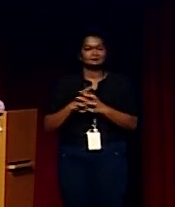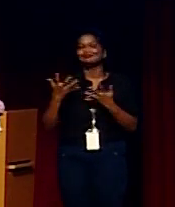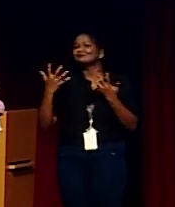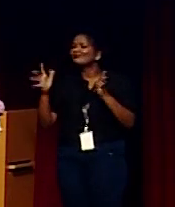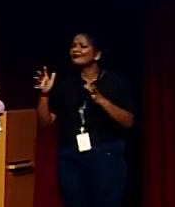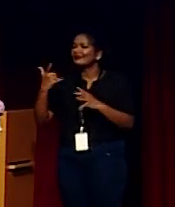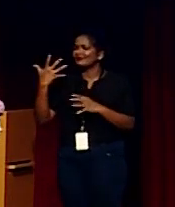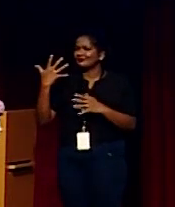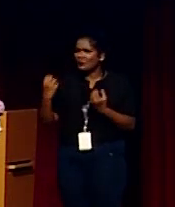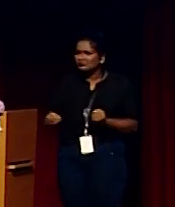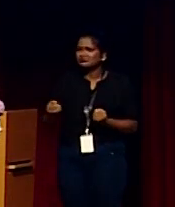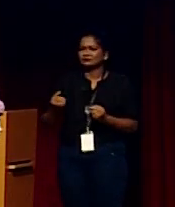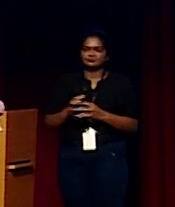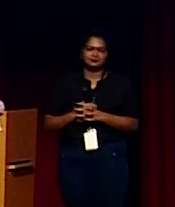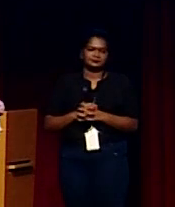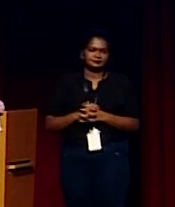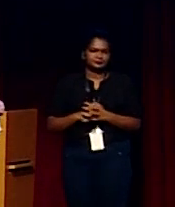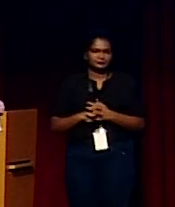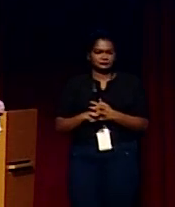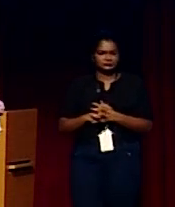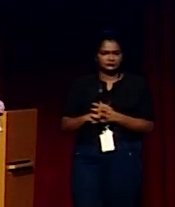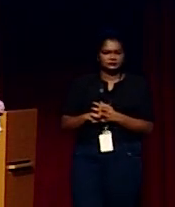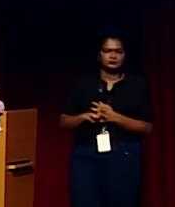state in the southwest.